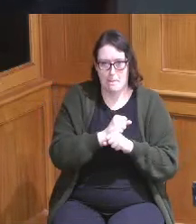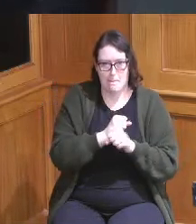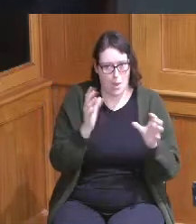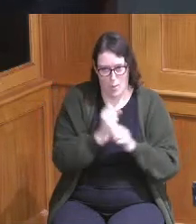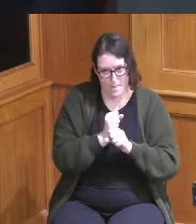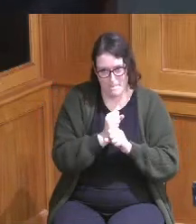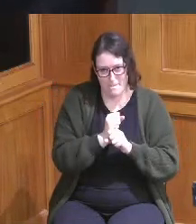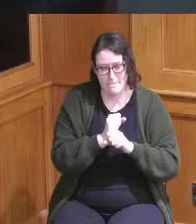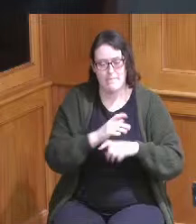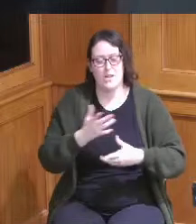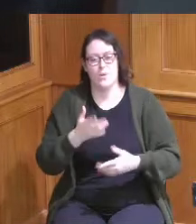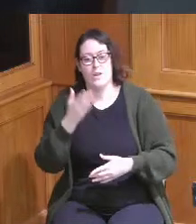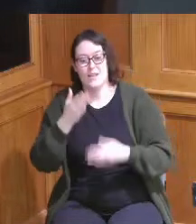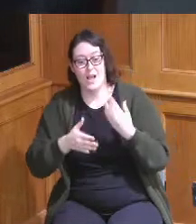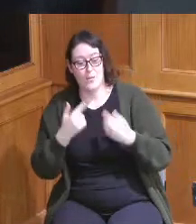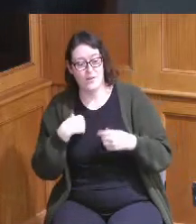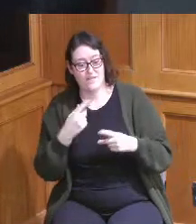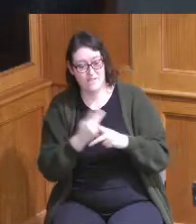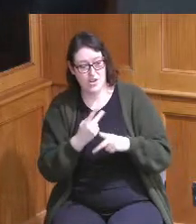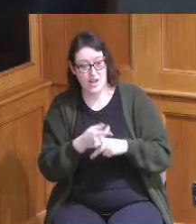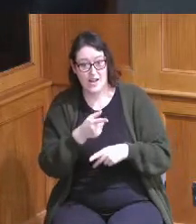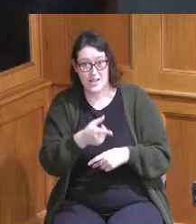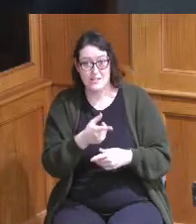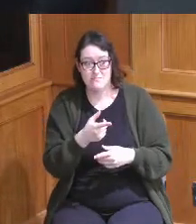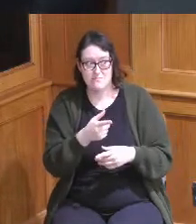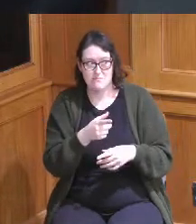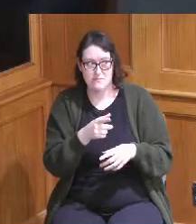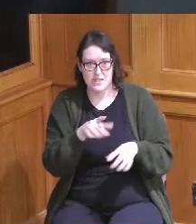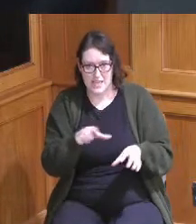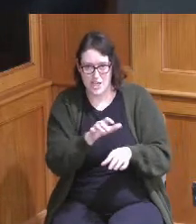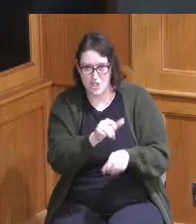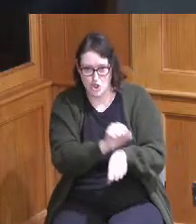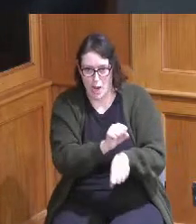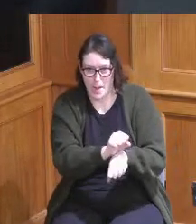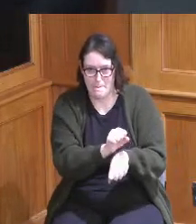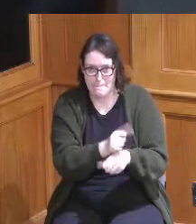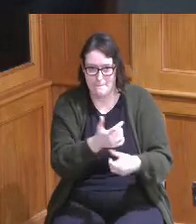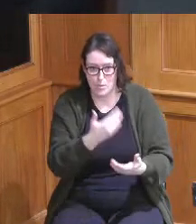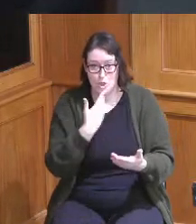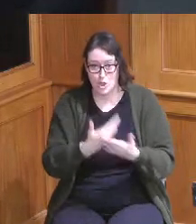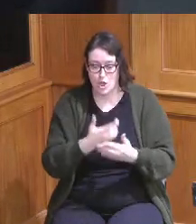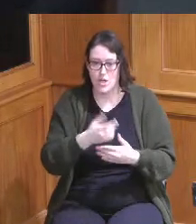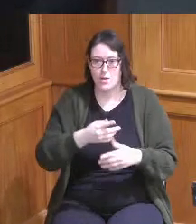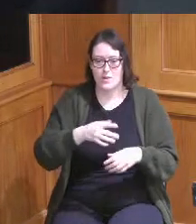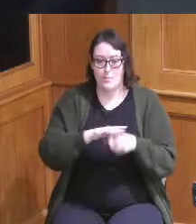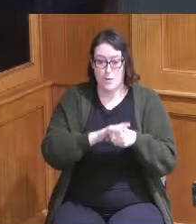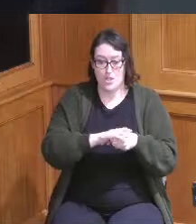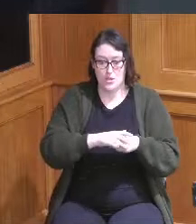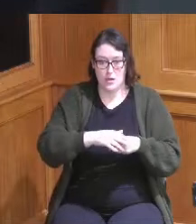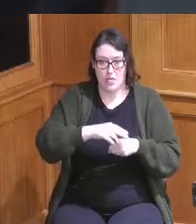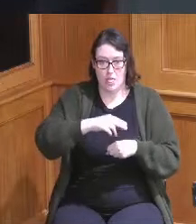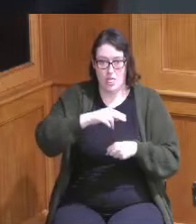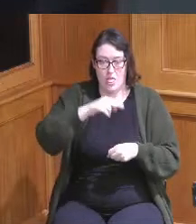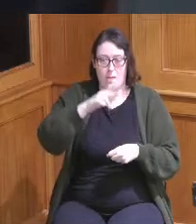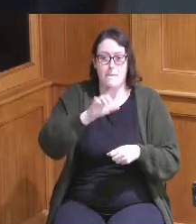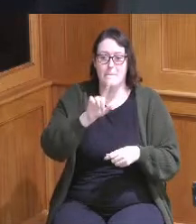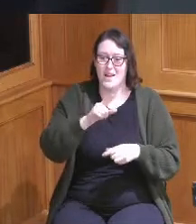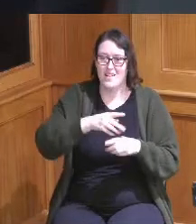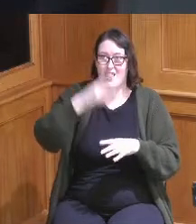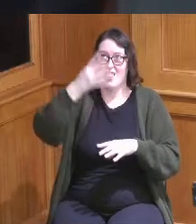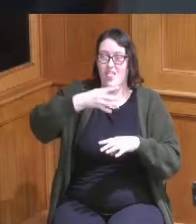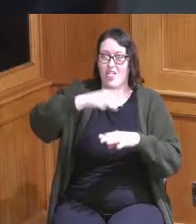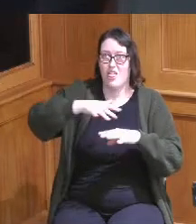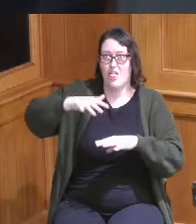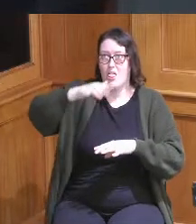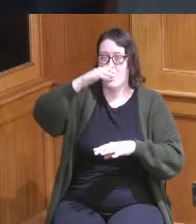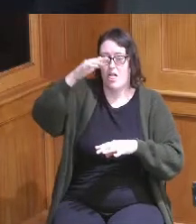we realized is the valve worked as intended, which was to release the pressure. However, gases, the fumes are coming out, the